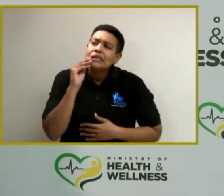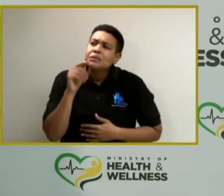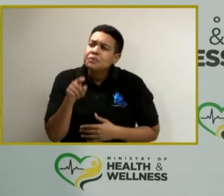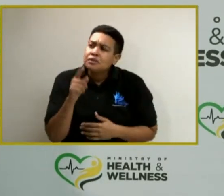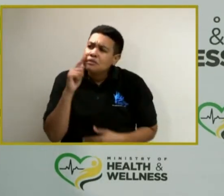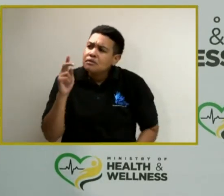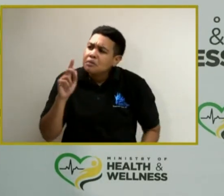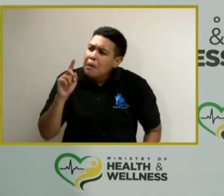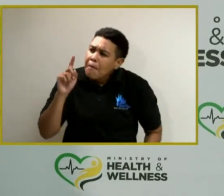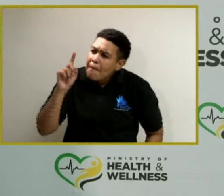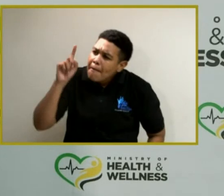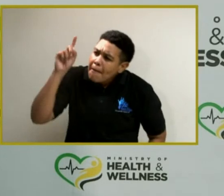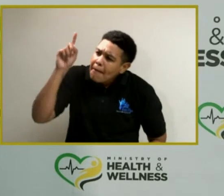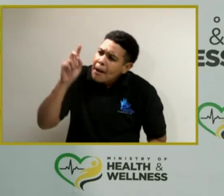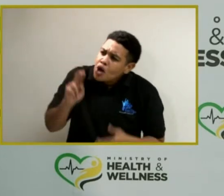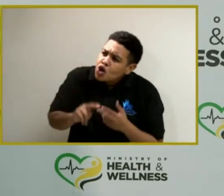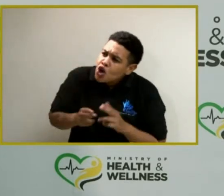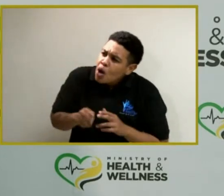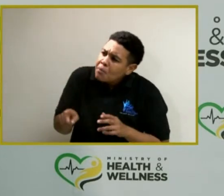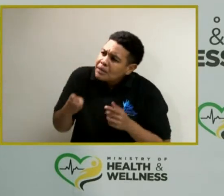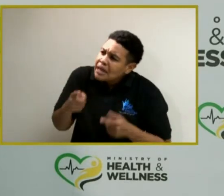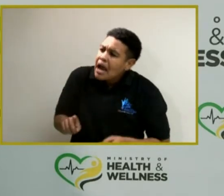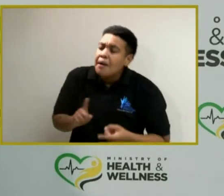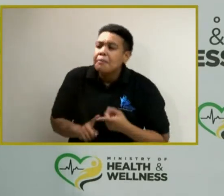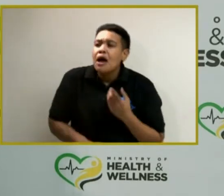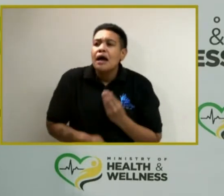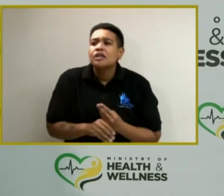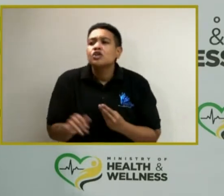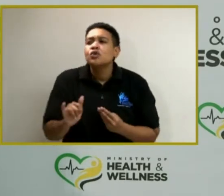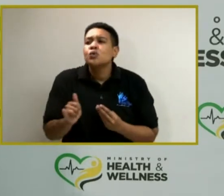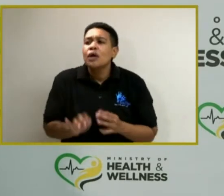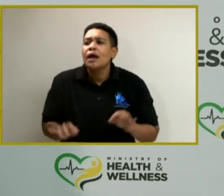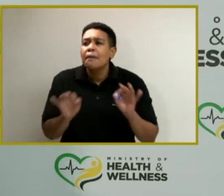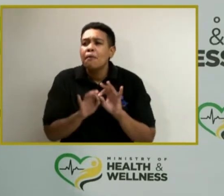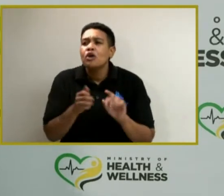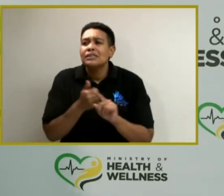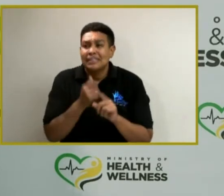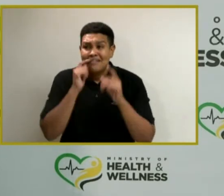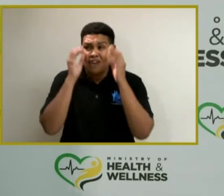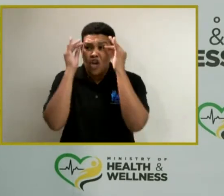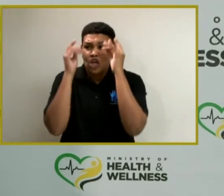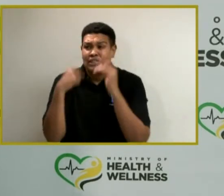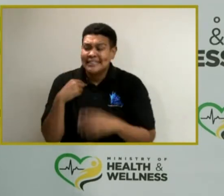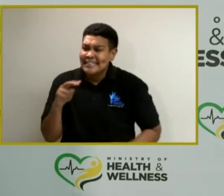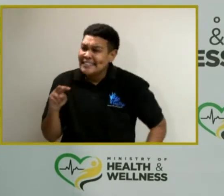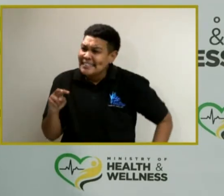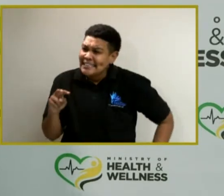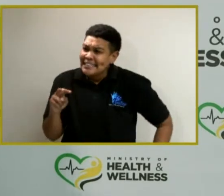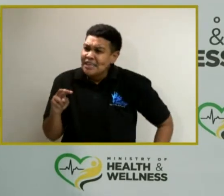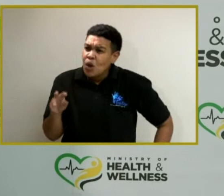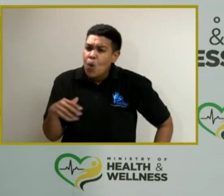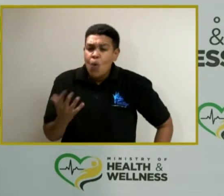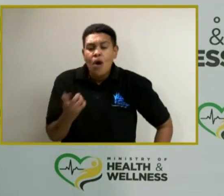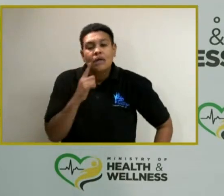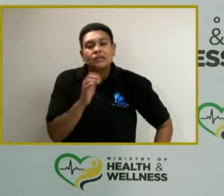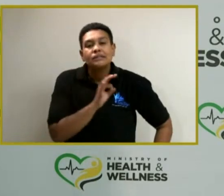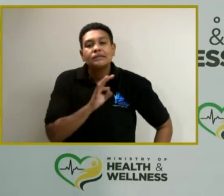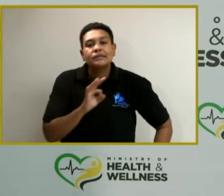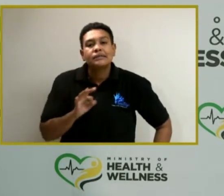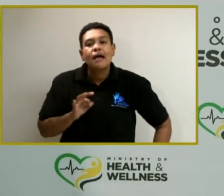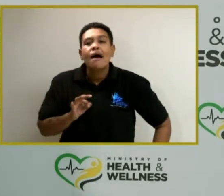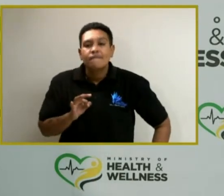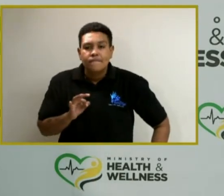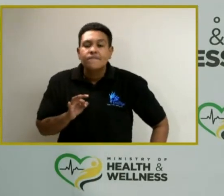these high numbers, and also, very importantly and concerning to us, the staff